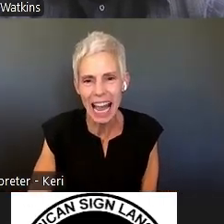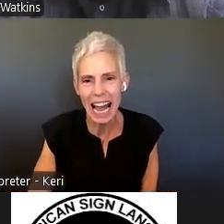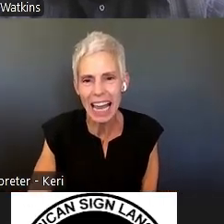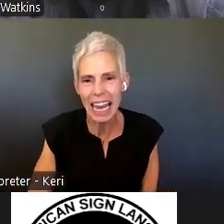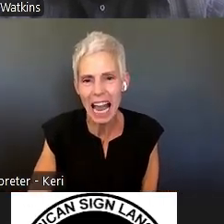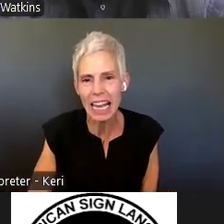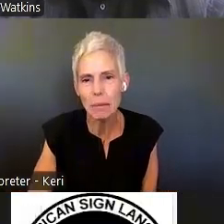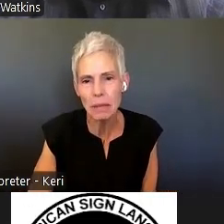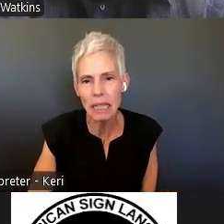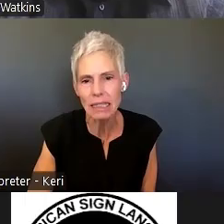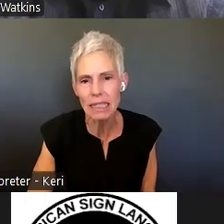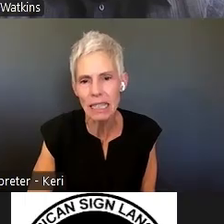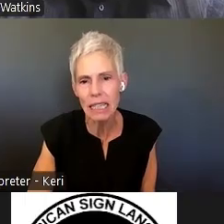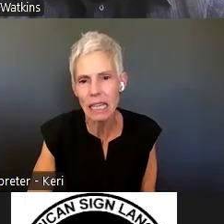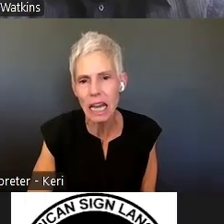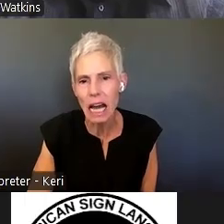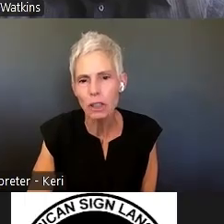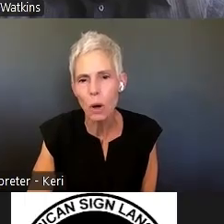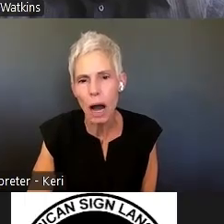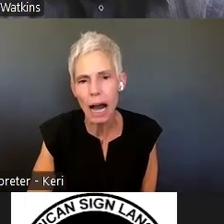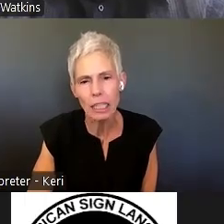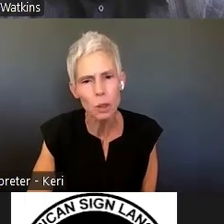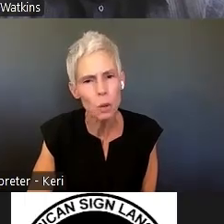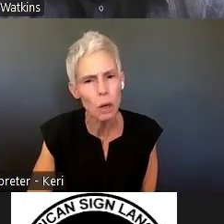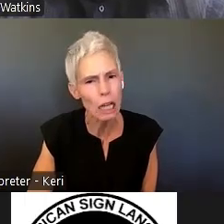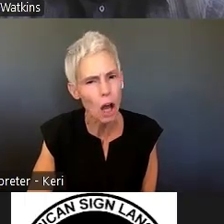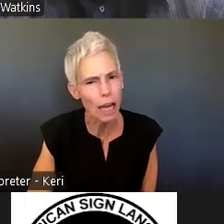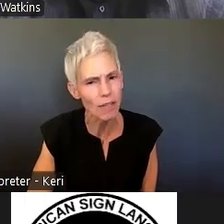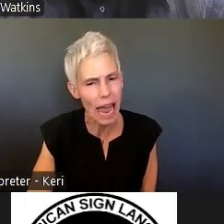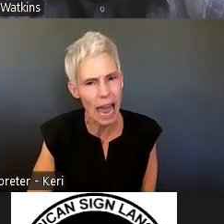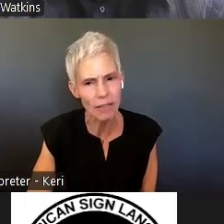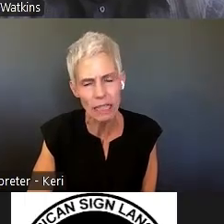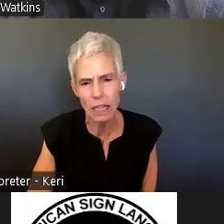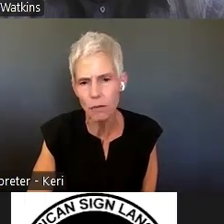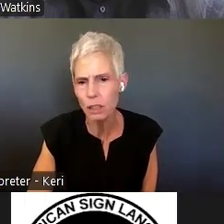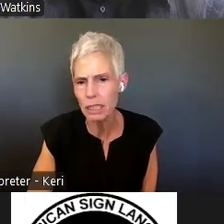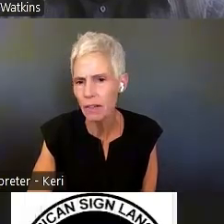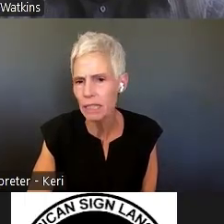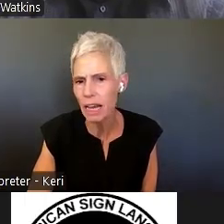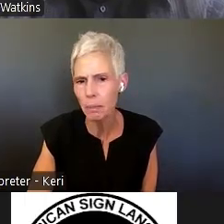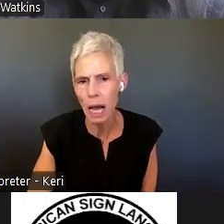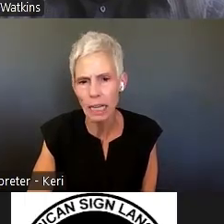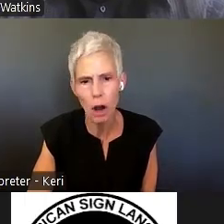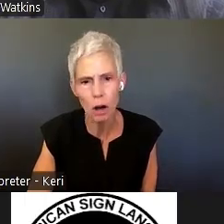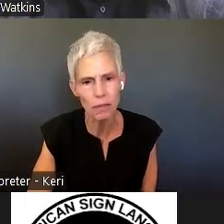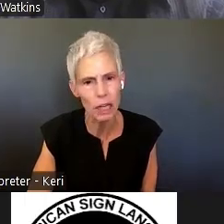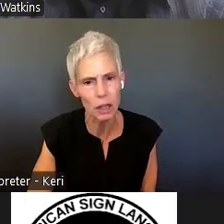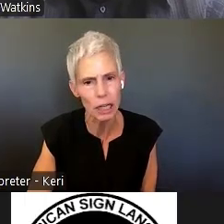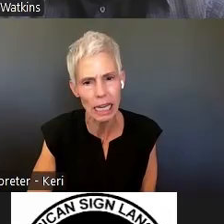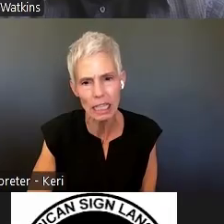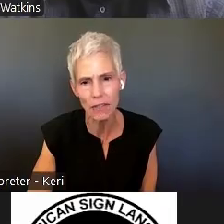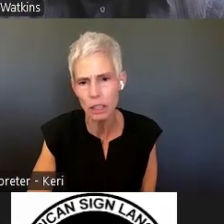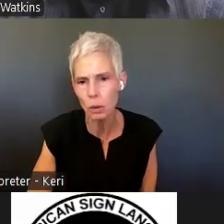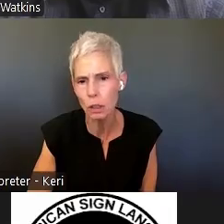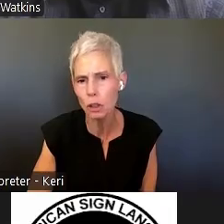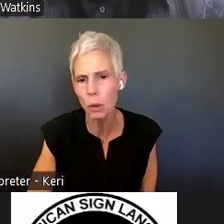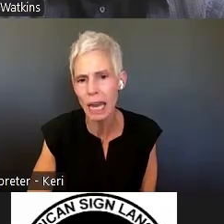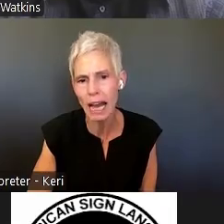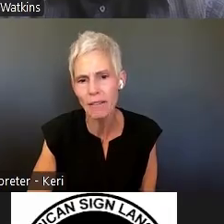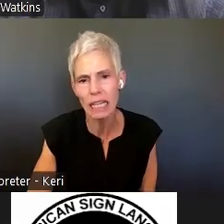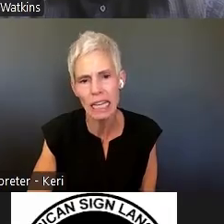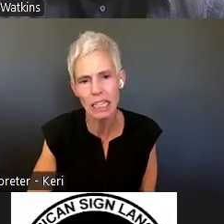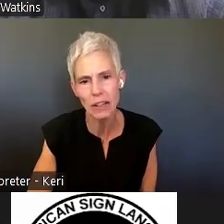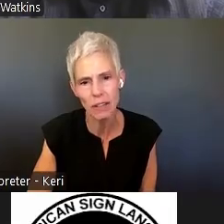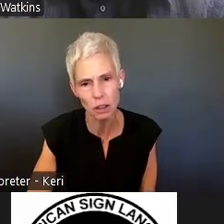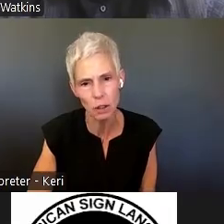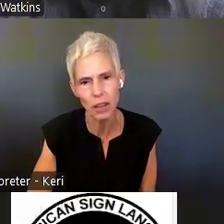Okay, hi, I am Lindsay. So I do a lot of advocate for deaf, blind, hard of hearing individuals. So we